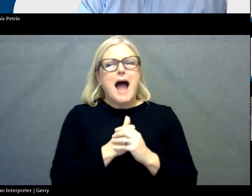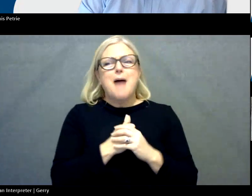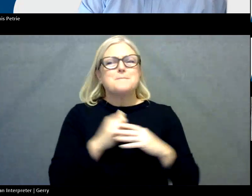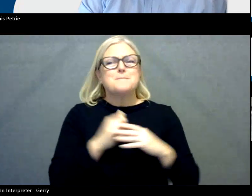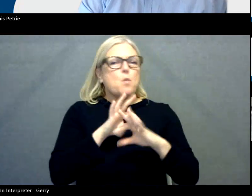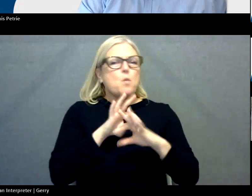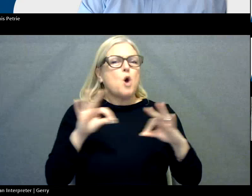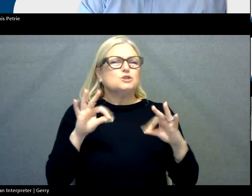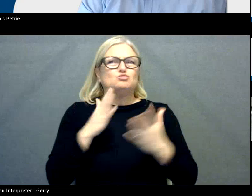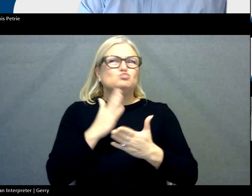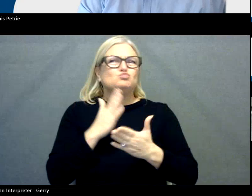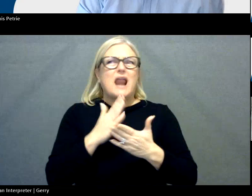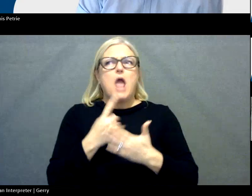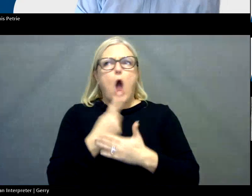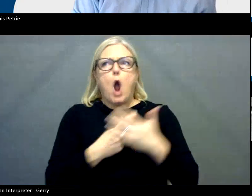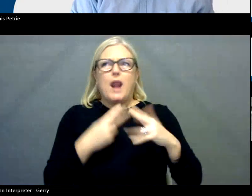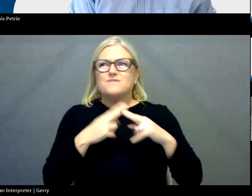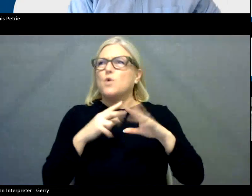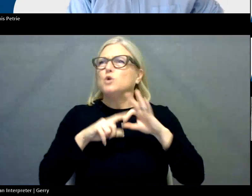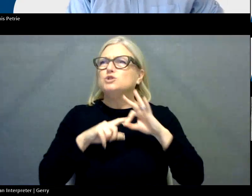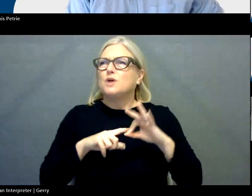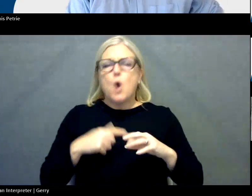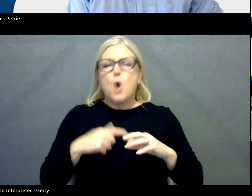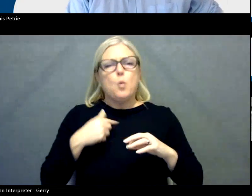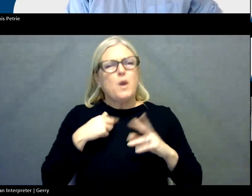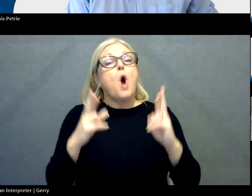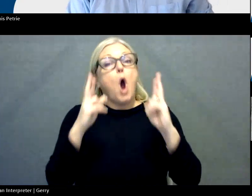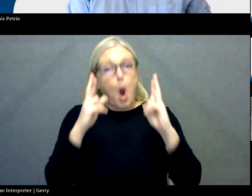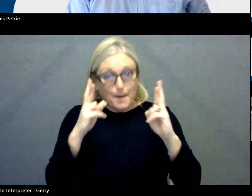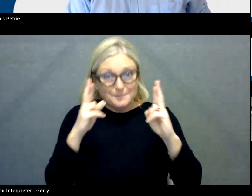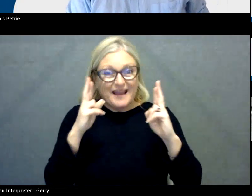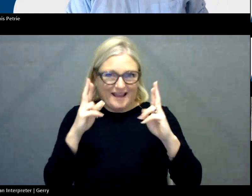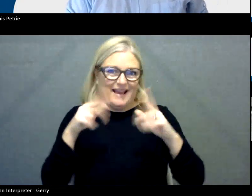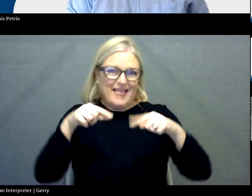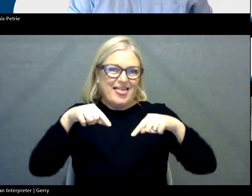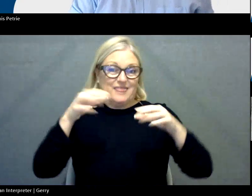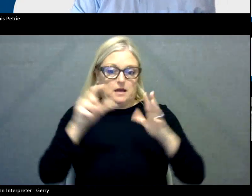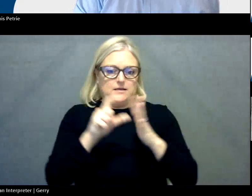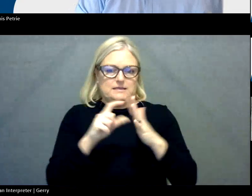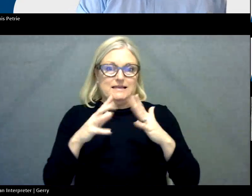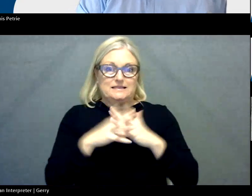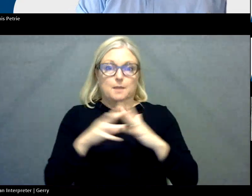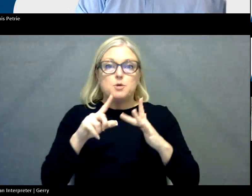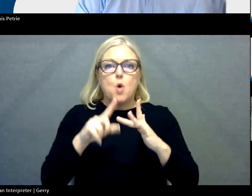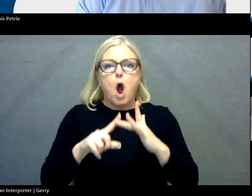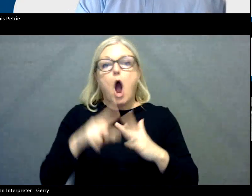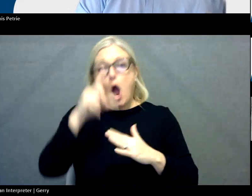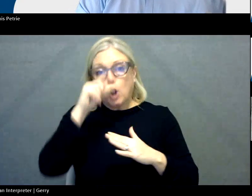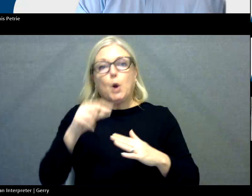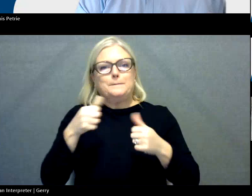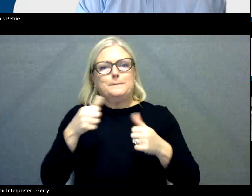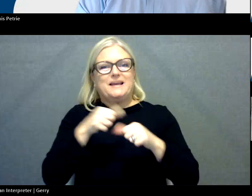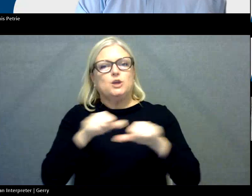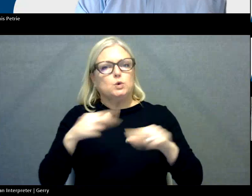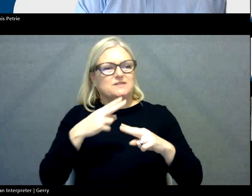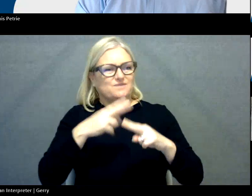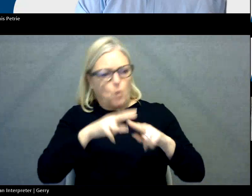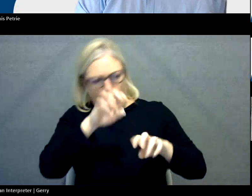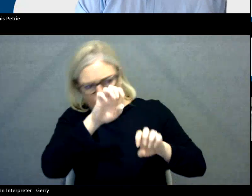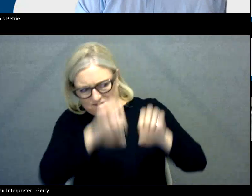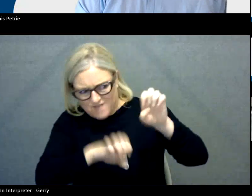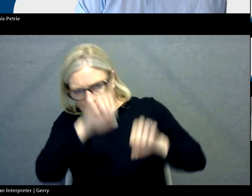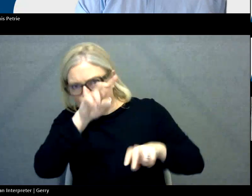original intention was it was a program evaluation measure, and therefore it could be used for one-off programs, but also for more routine